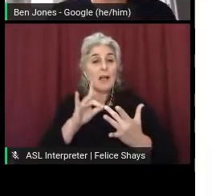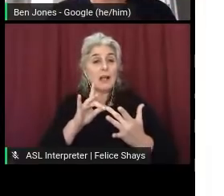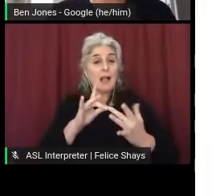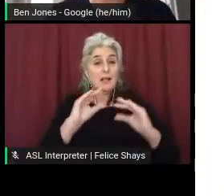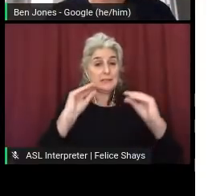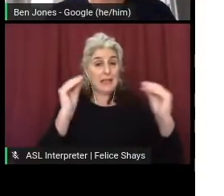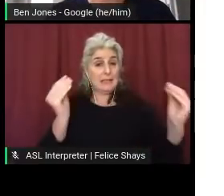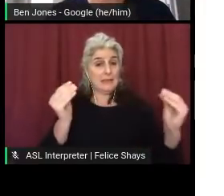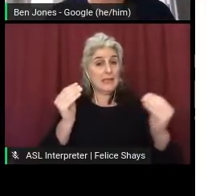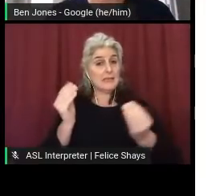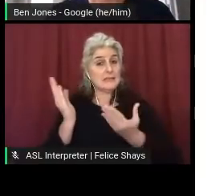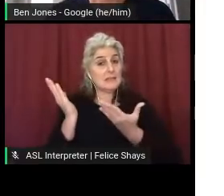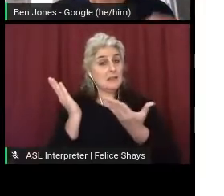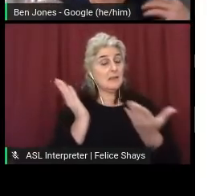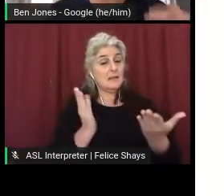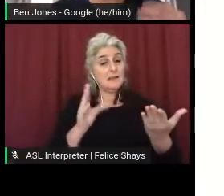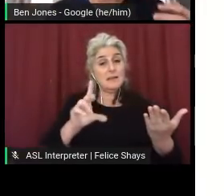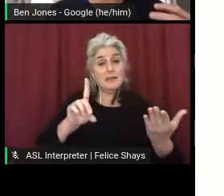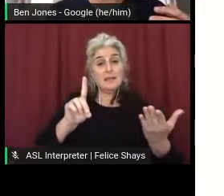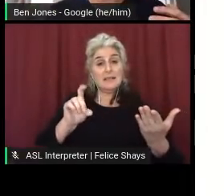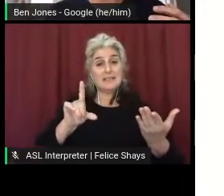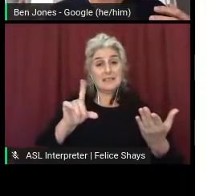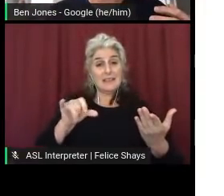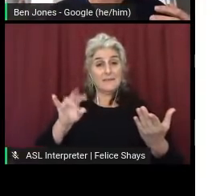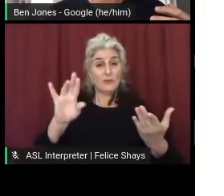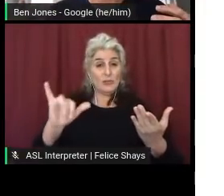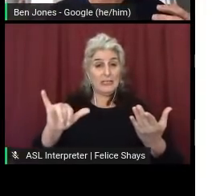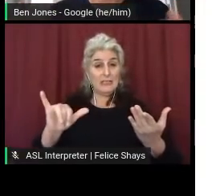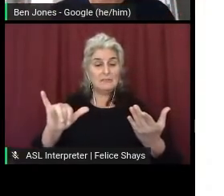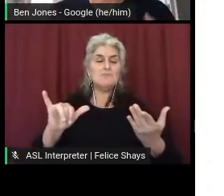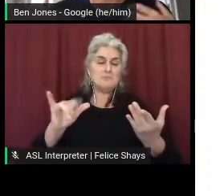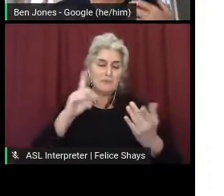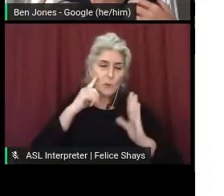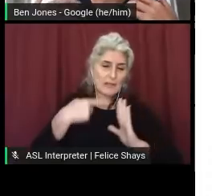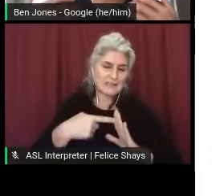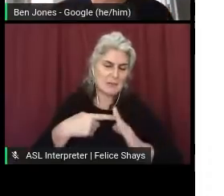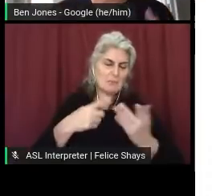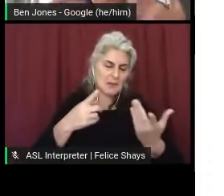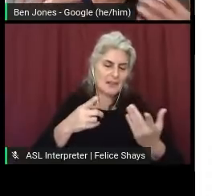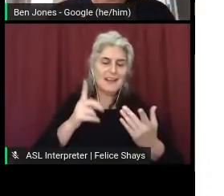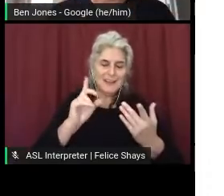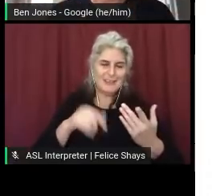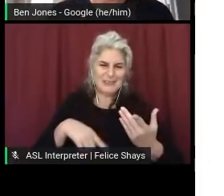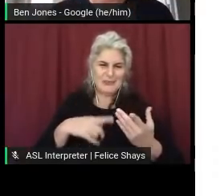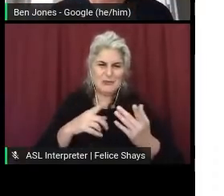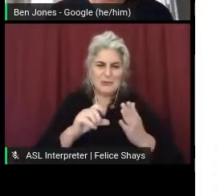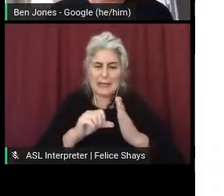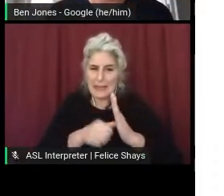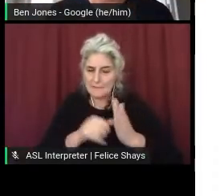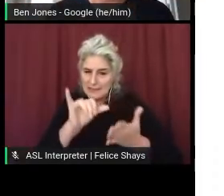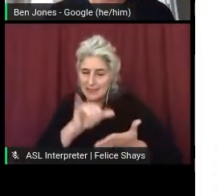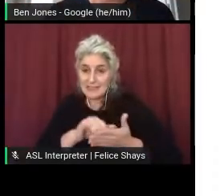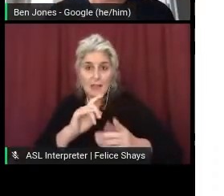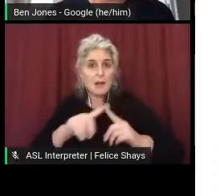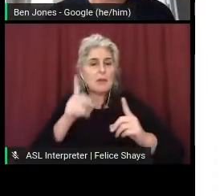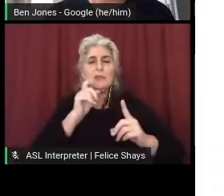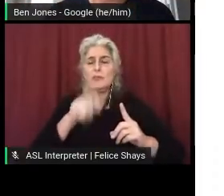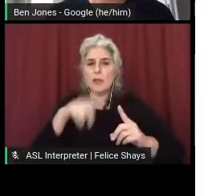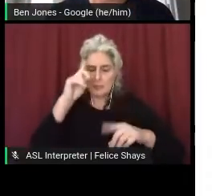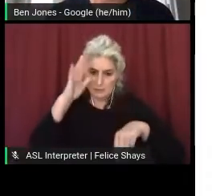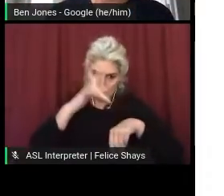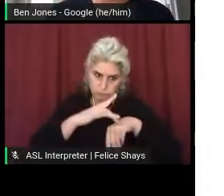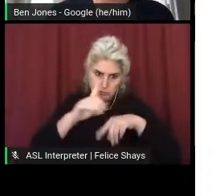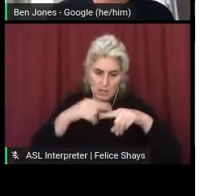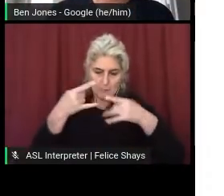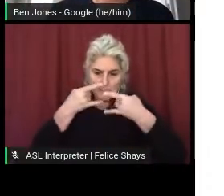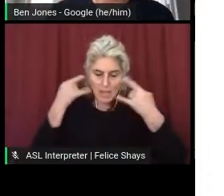of things, obviously, you need to communicate, but you don't need to over-index on tone. You can show the story of the experience you want to present